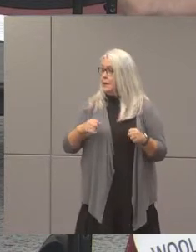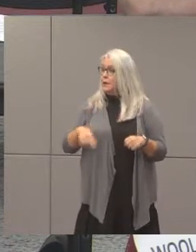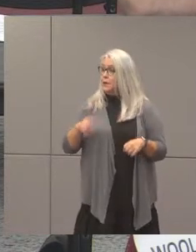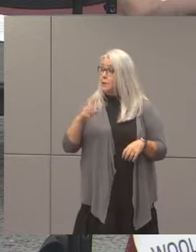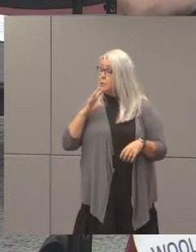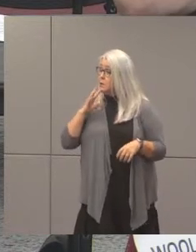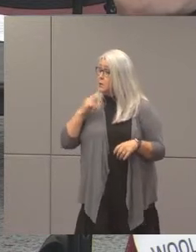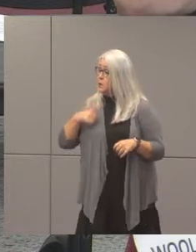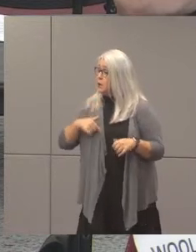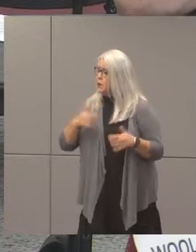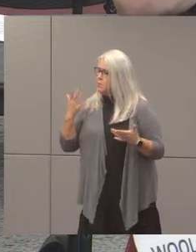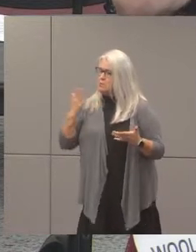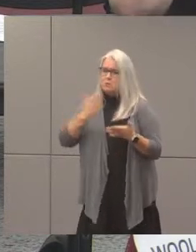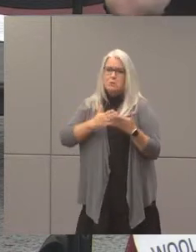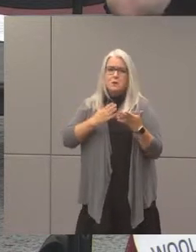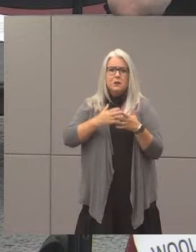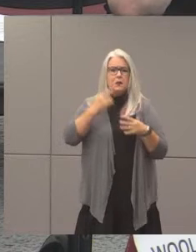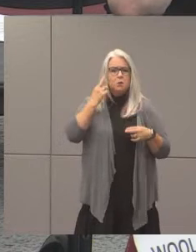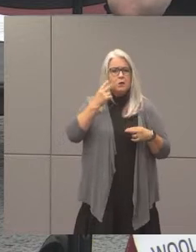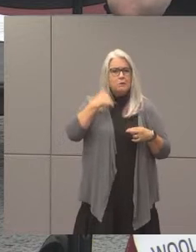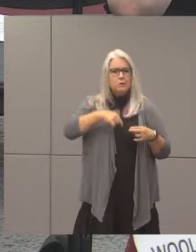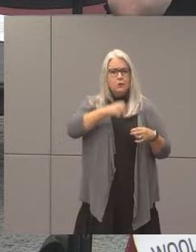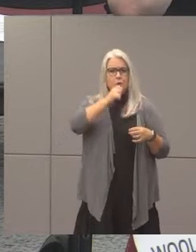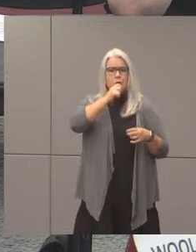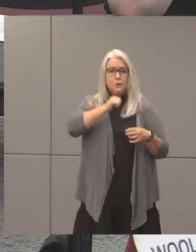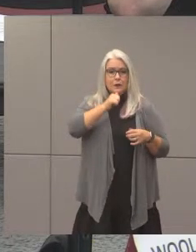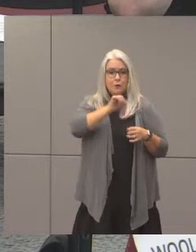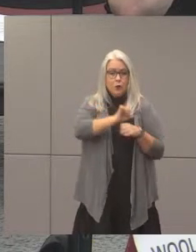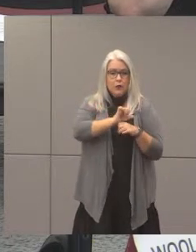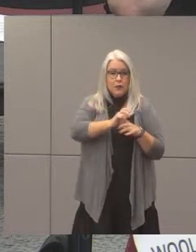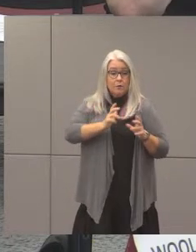Michael, for some reason, it's not working. Keep.